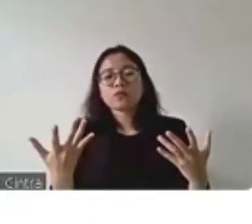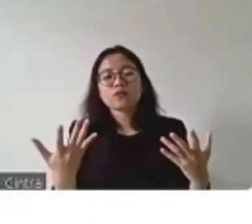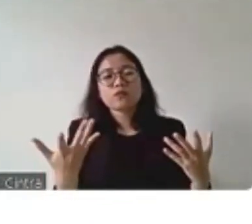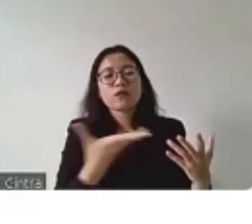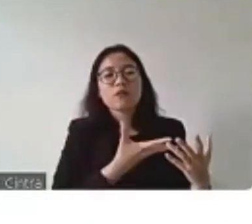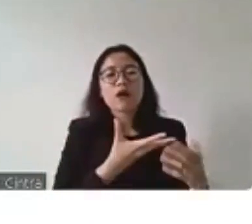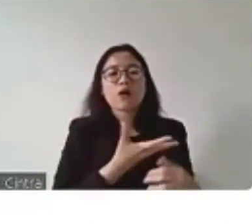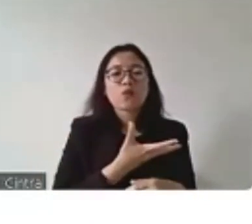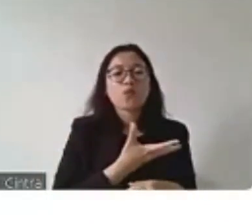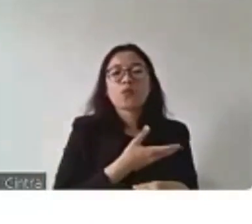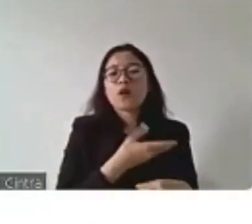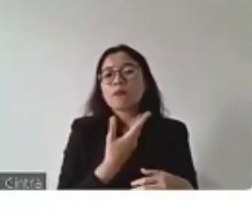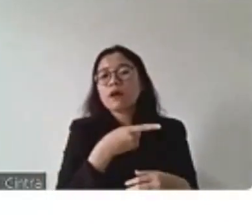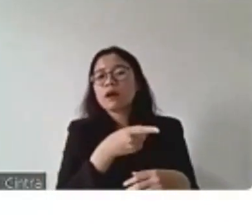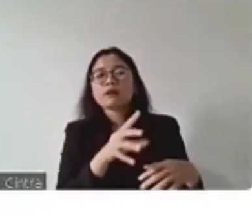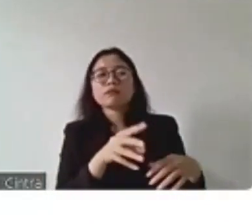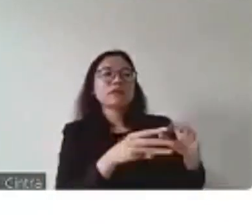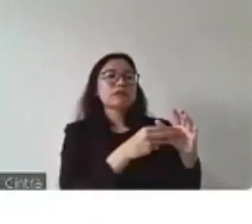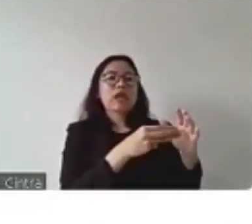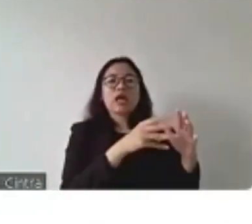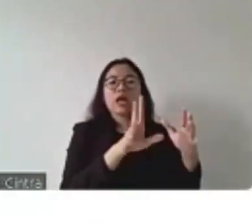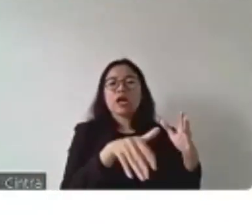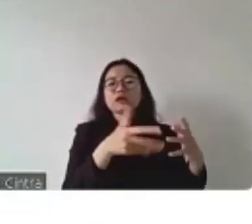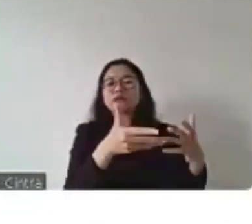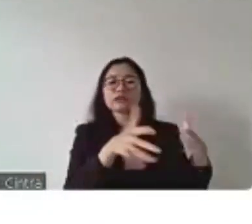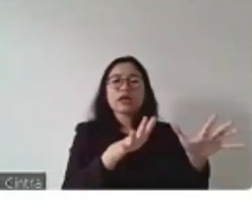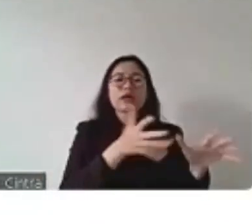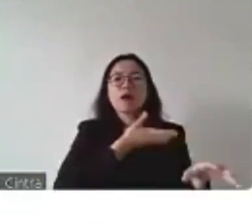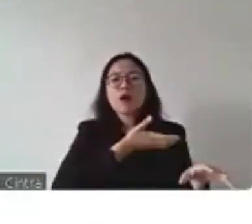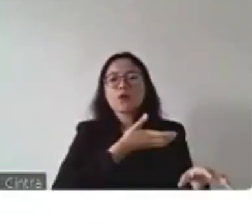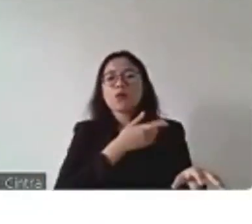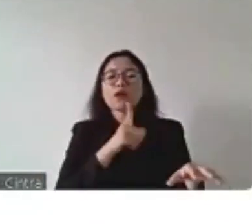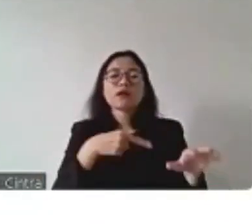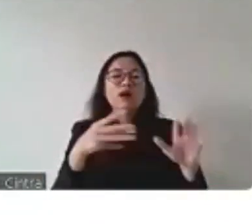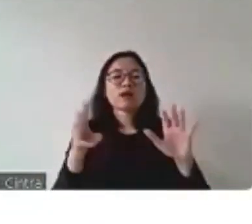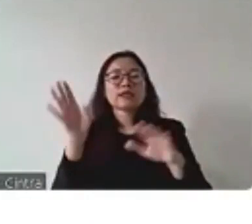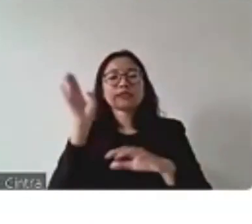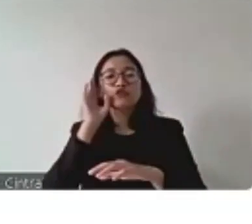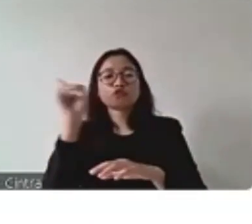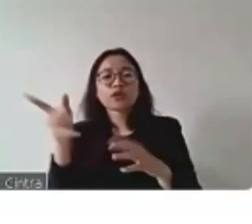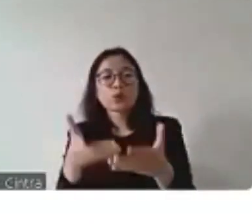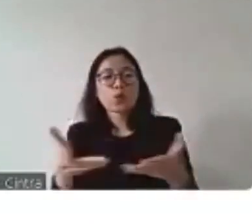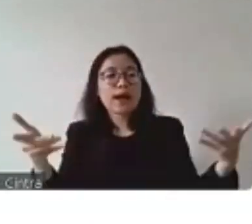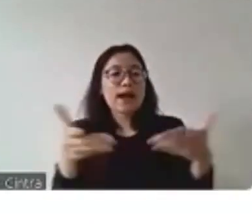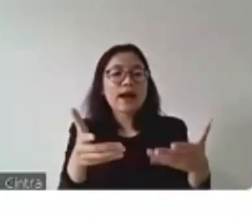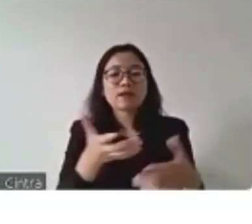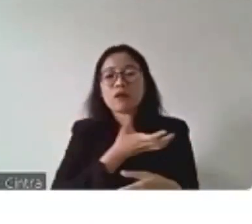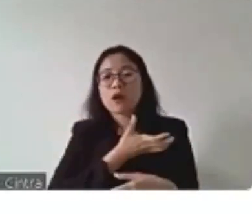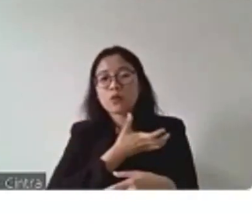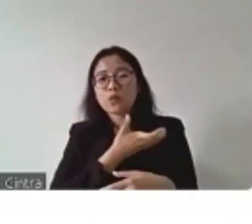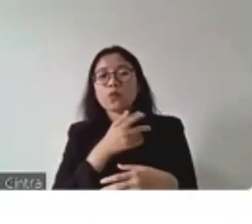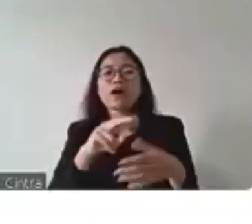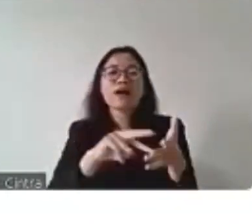we should consider climate health as a public health issues, because climate change is caused